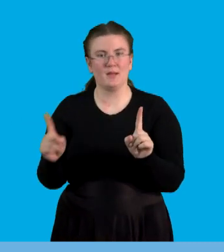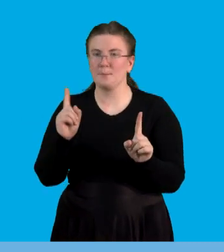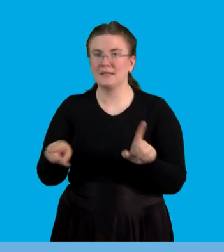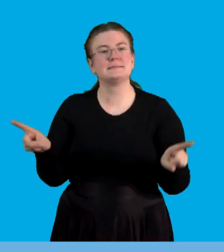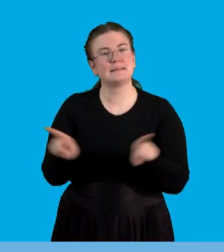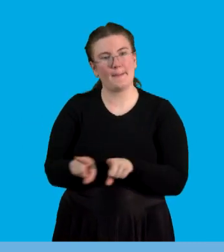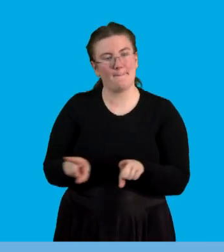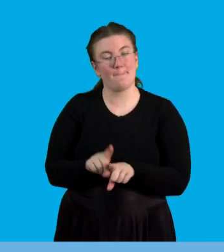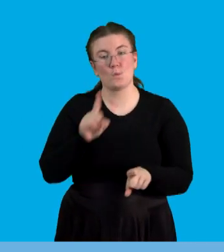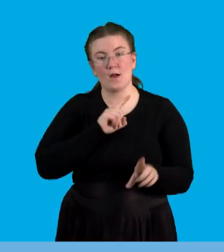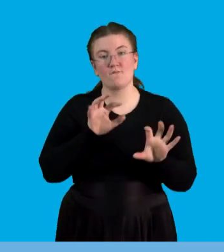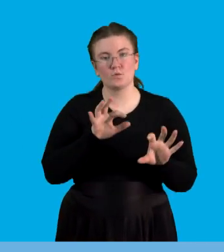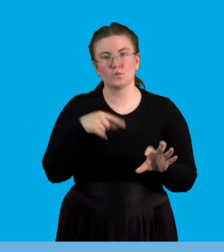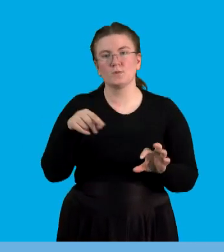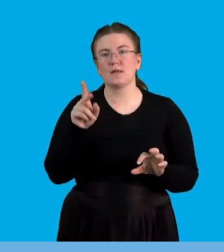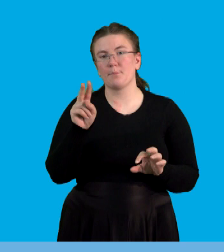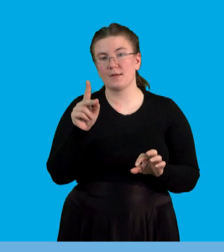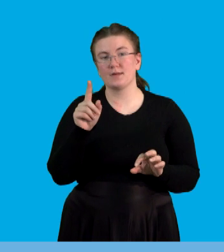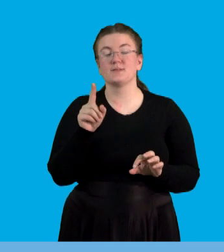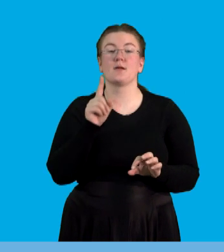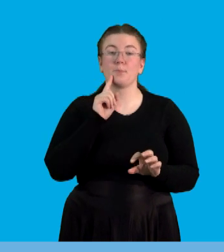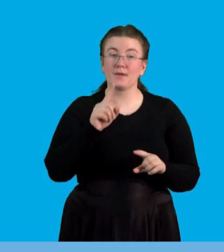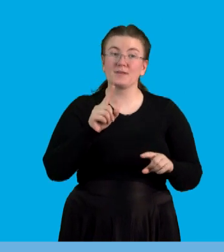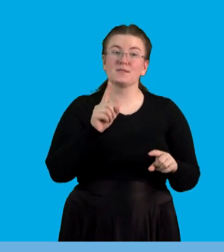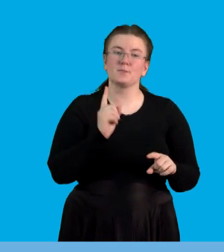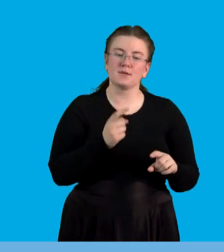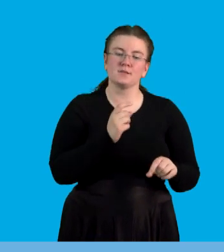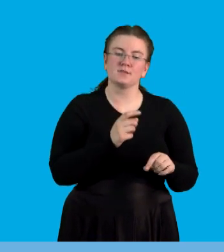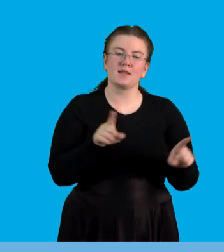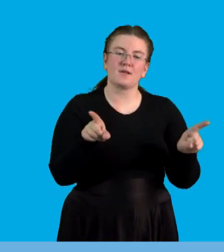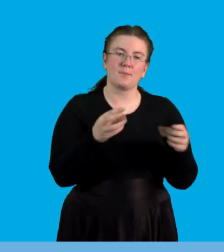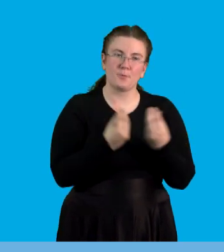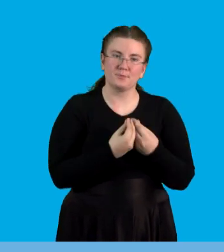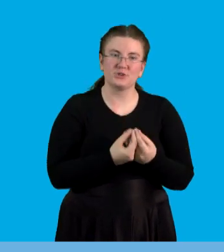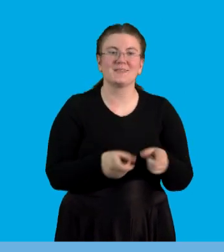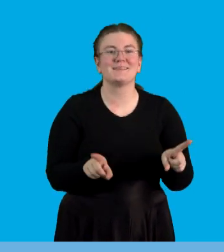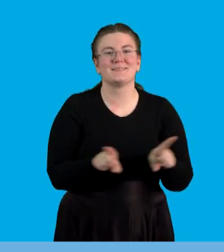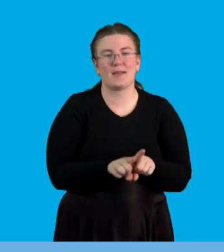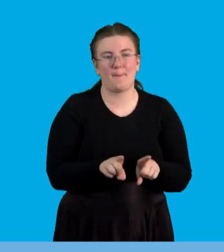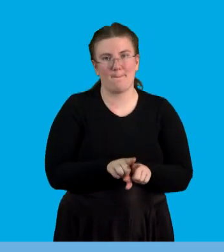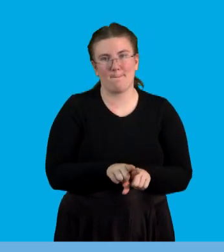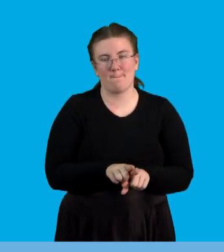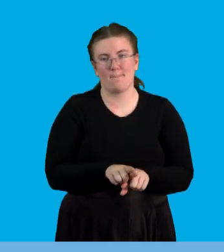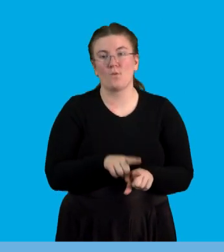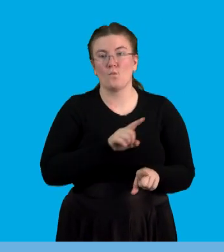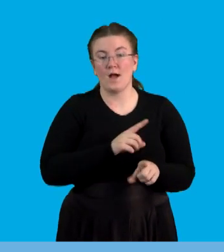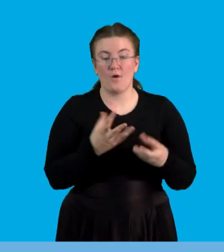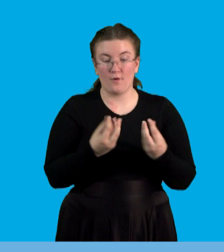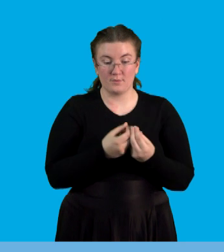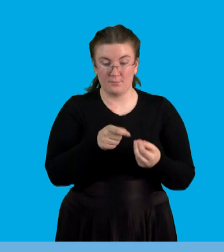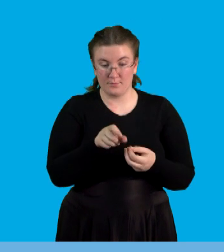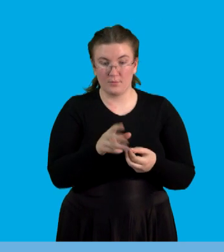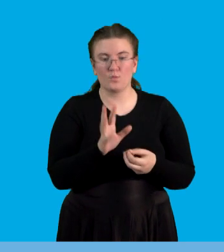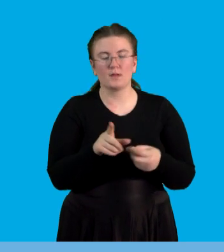same object, because forces always act in pairs. If you're applying a force into an object, that object will